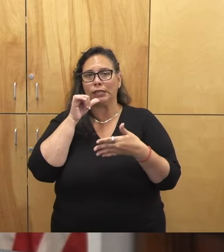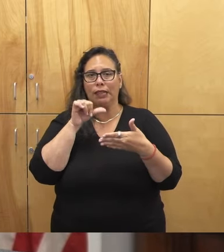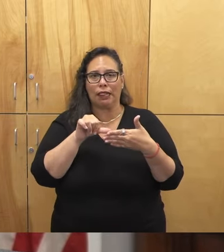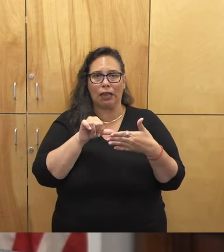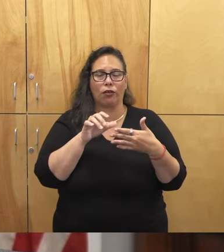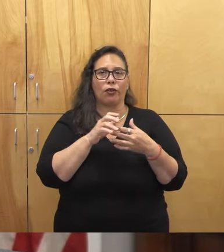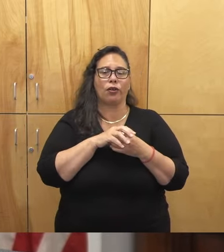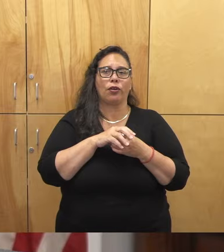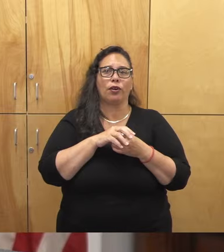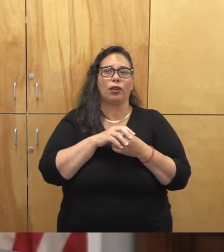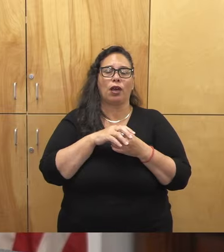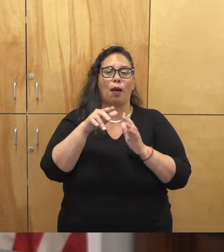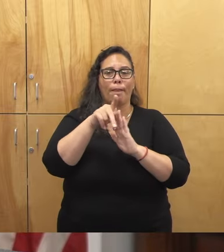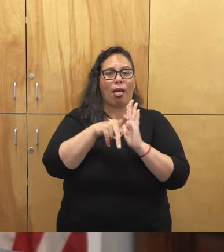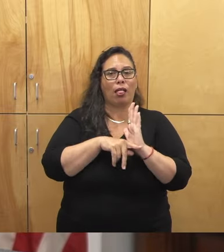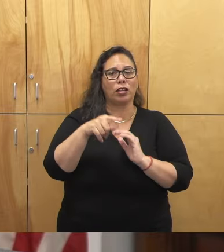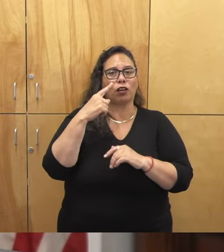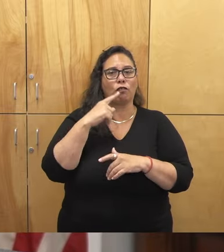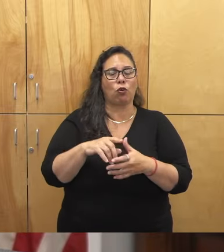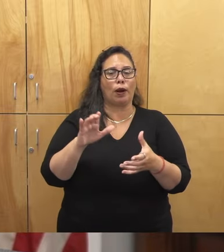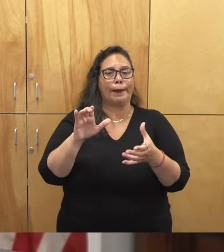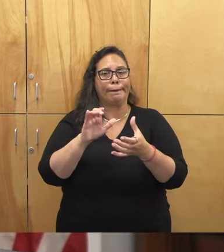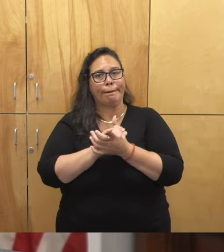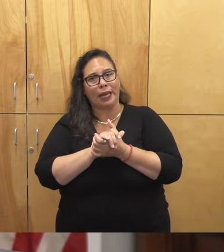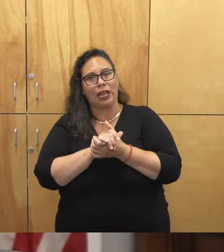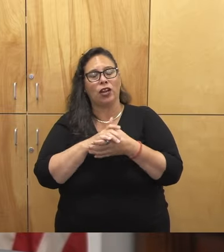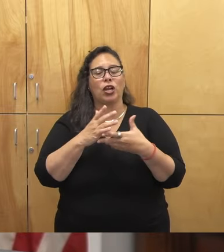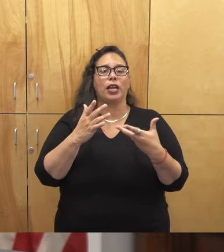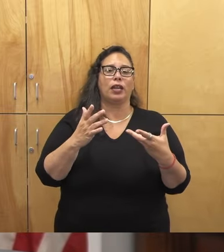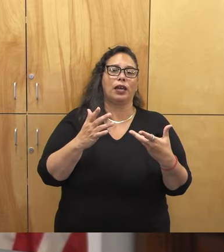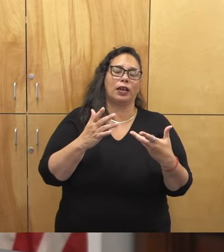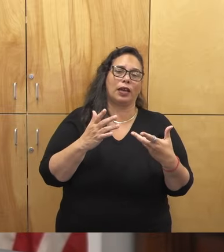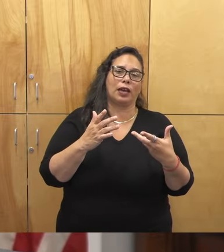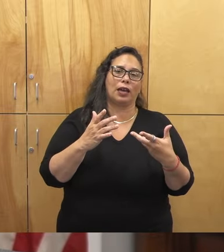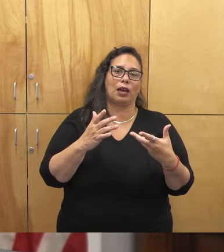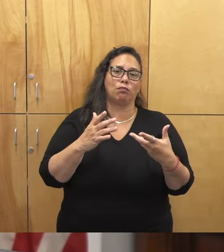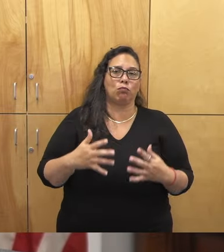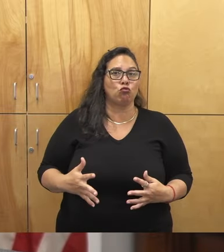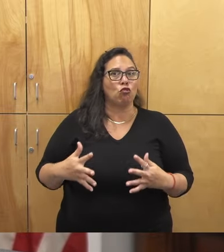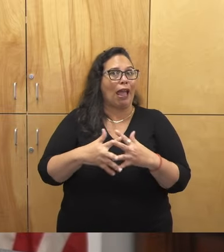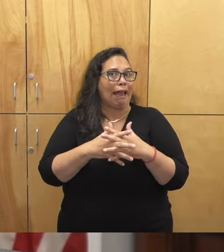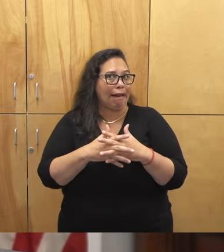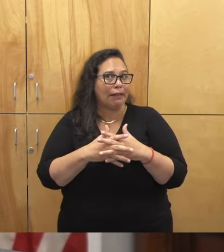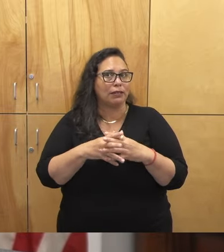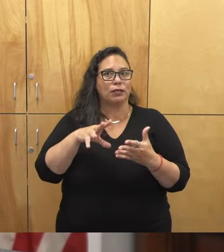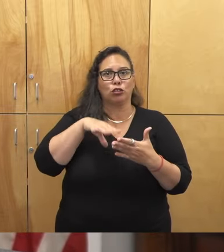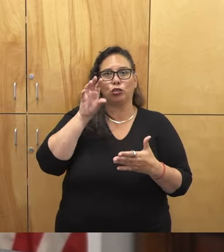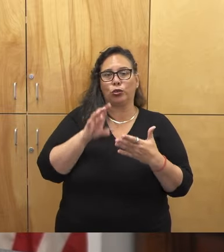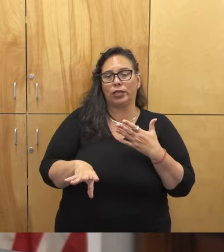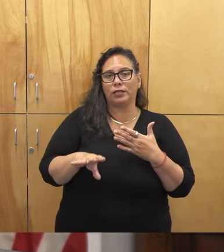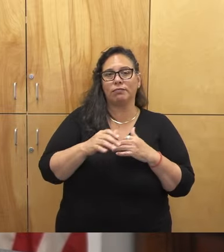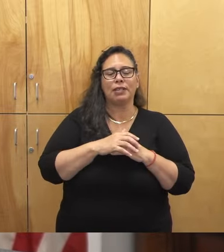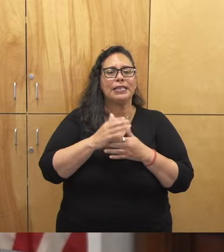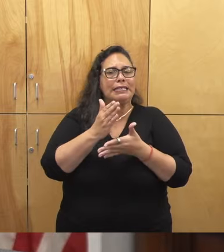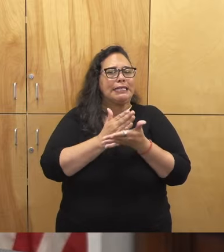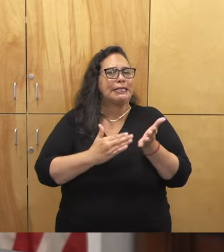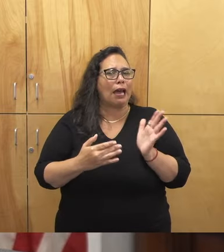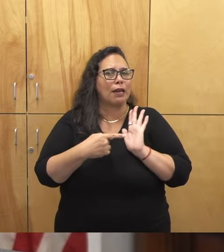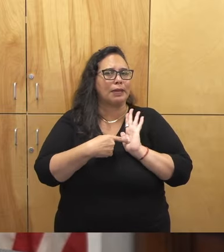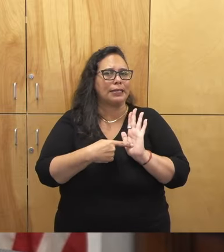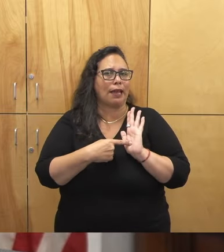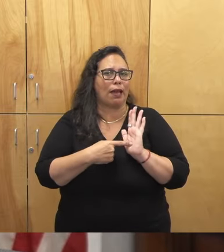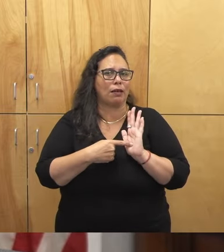and policy for married, pregnant, parenting students. So these are just examples of the kinds of